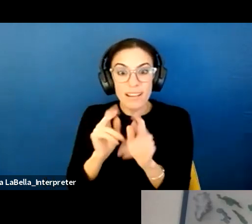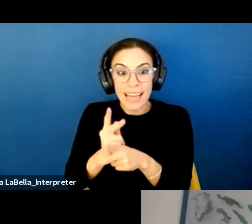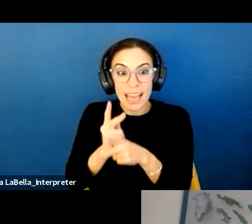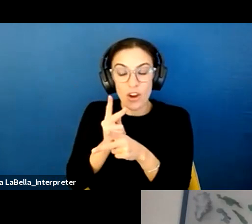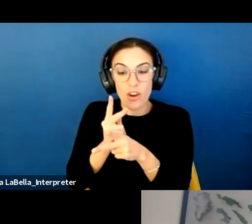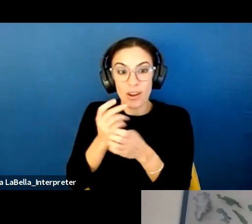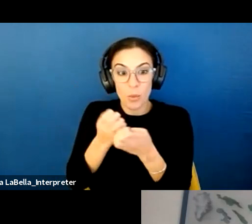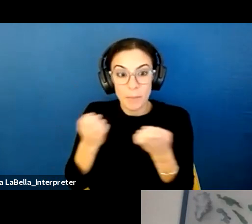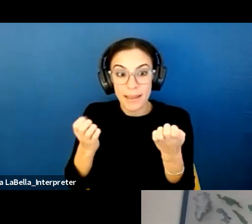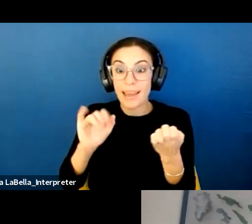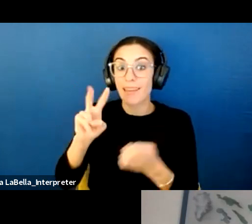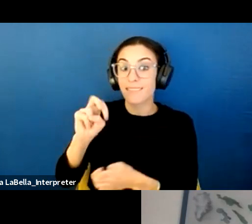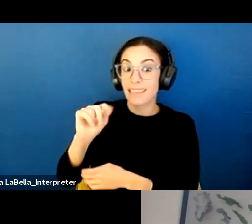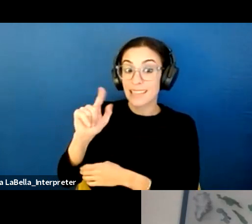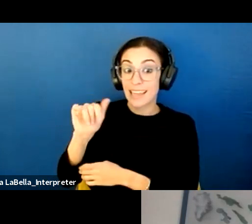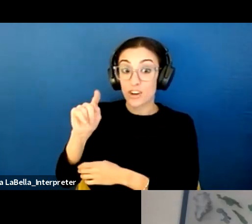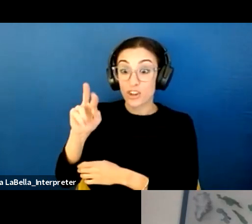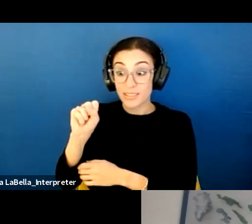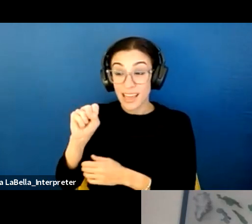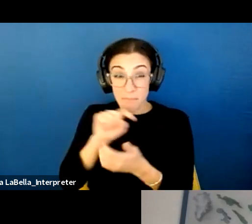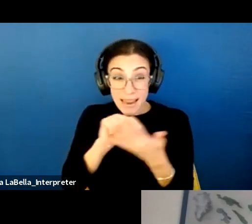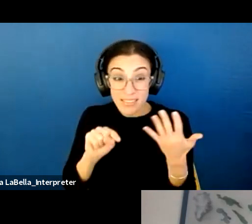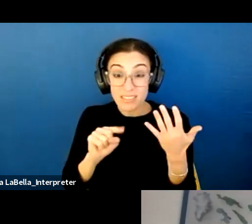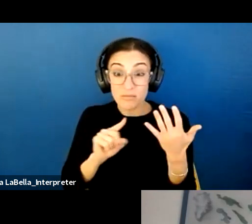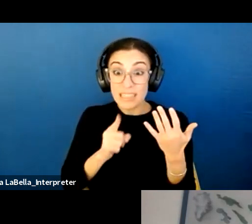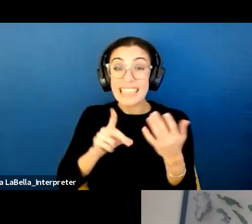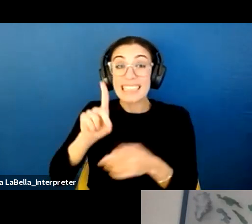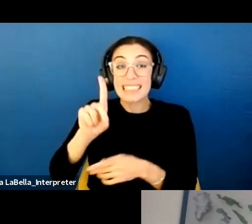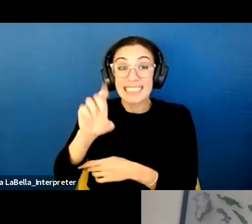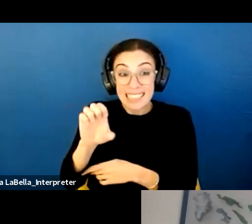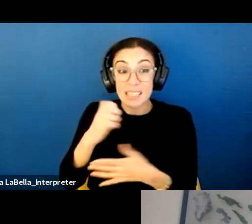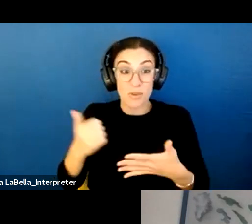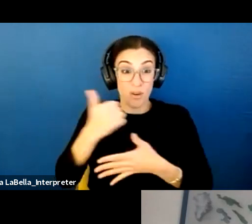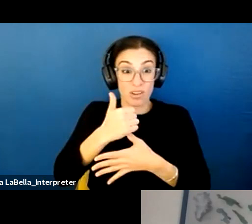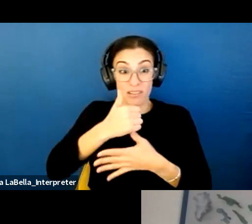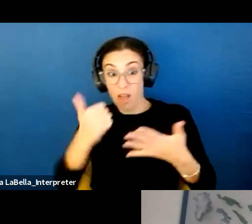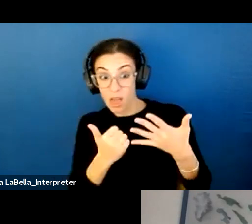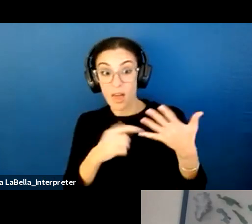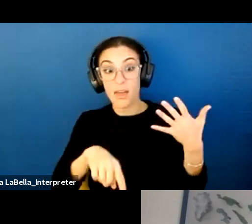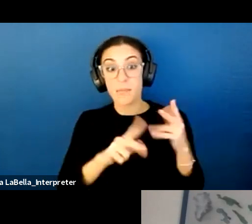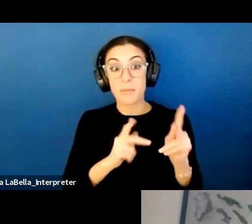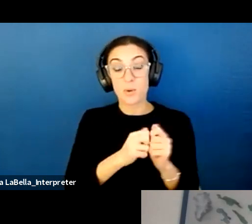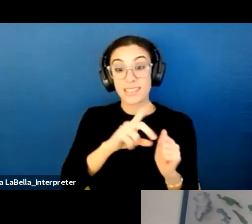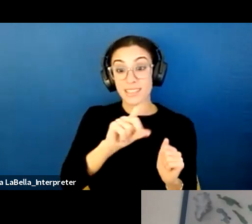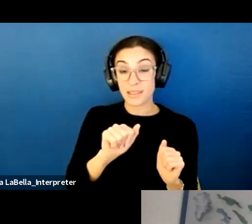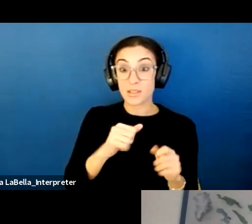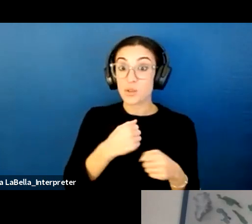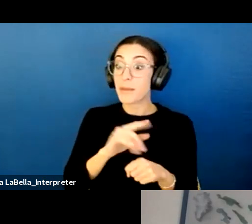explicitly deprioritized disabled people and made it so that if they were